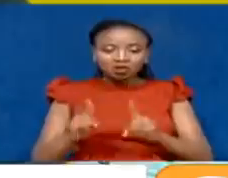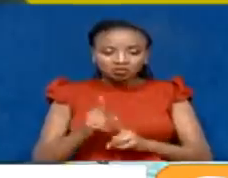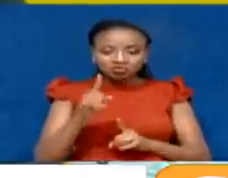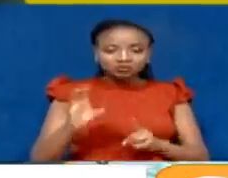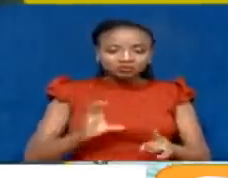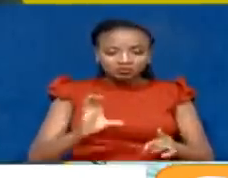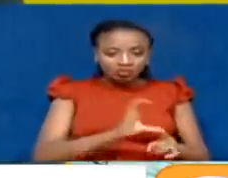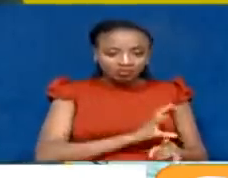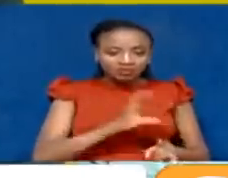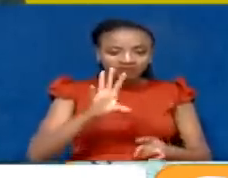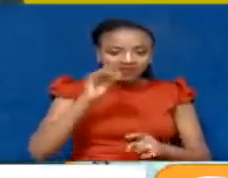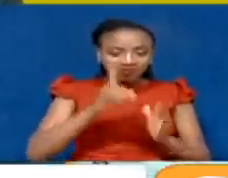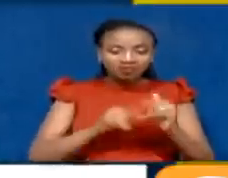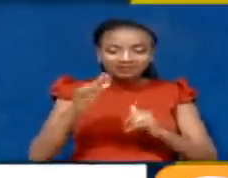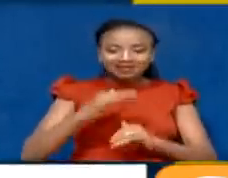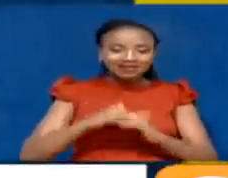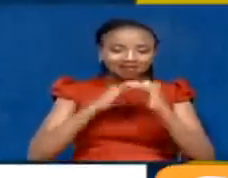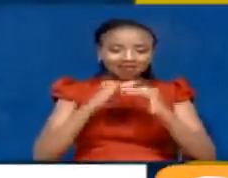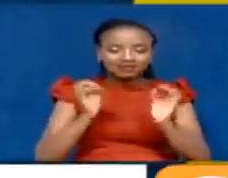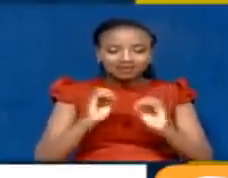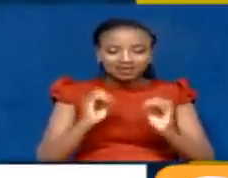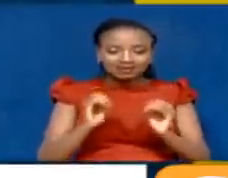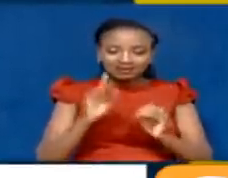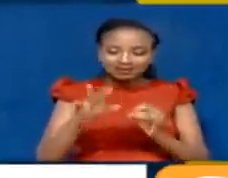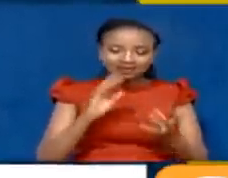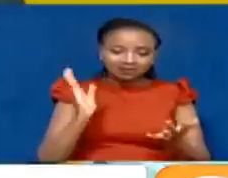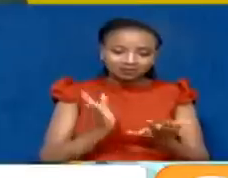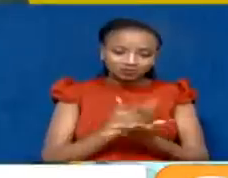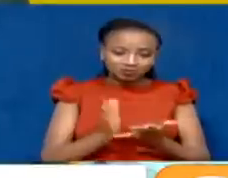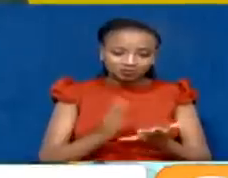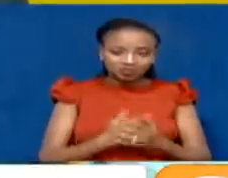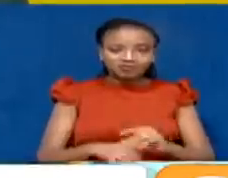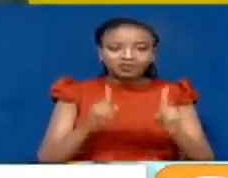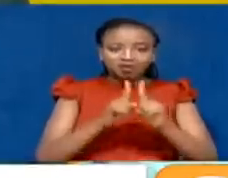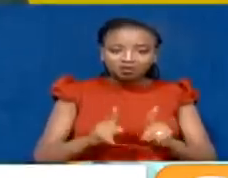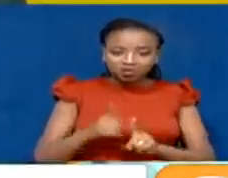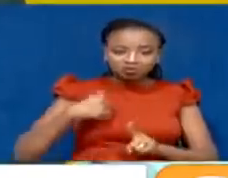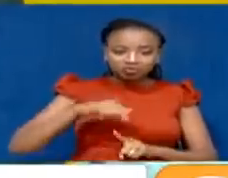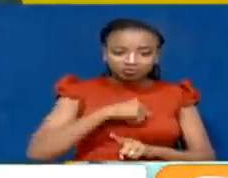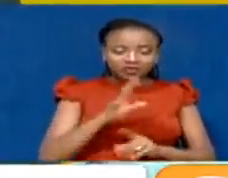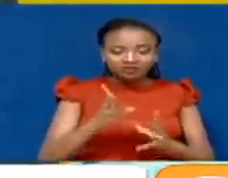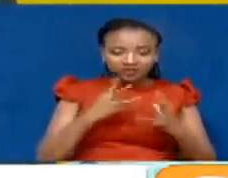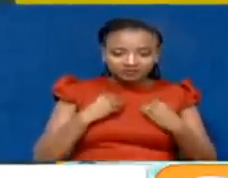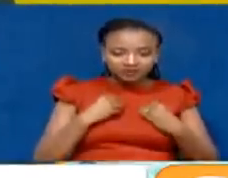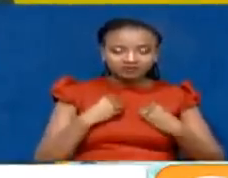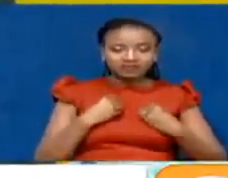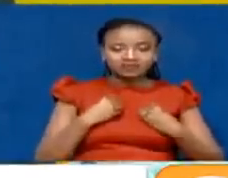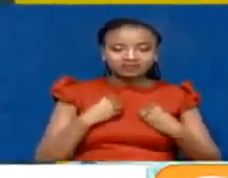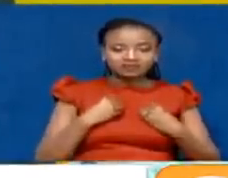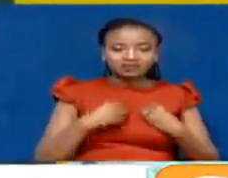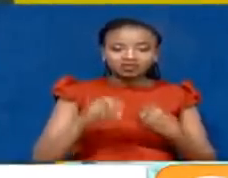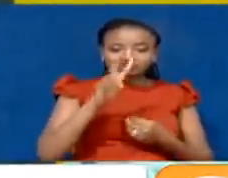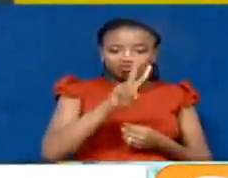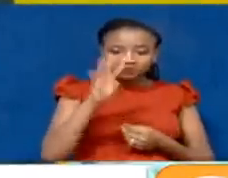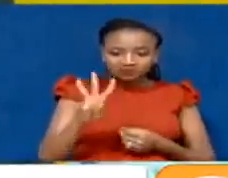made a finding that they are not merited and dismissed them. We have also conceded 24 of